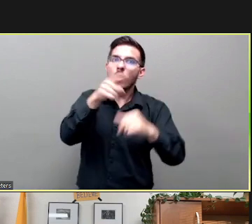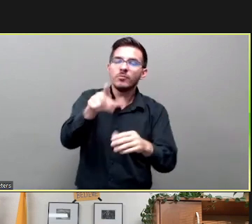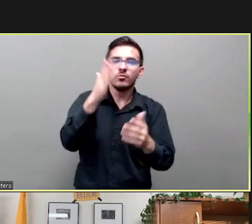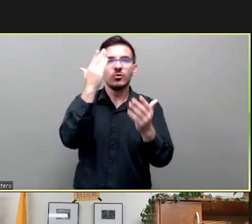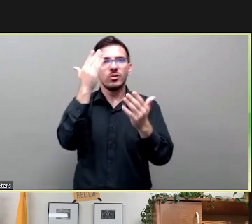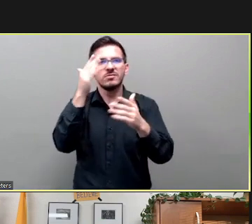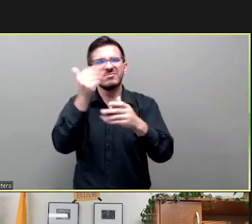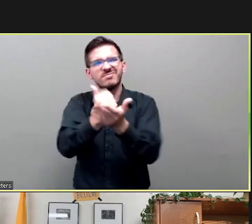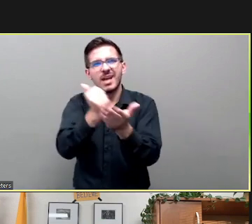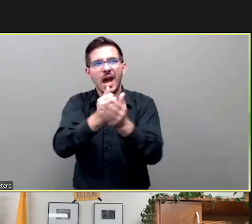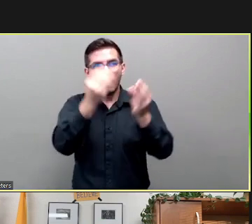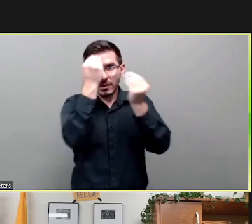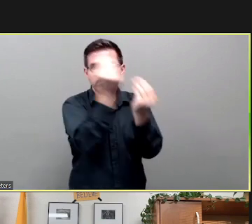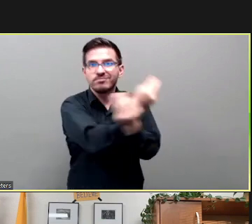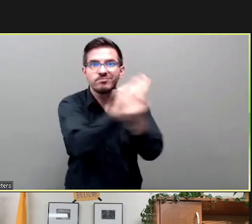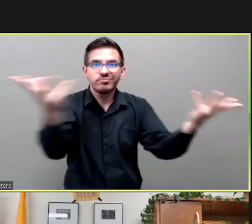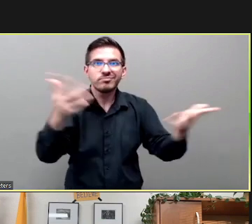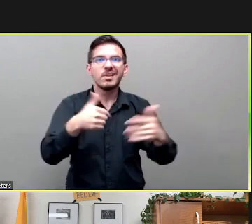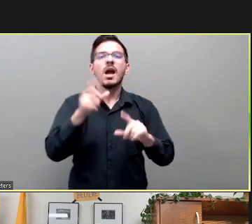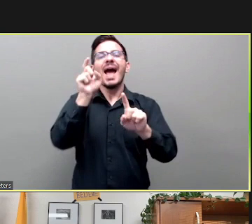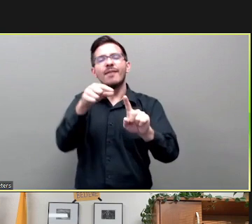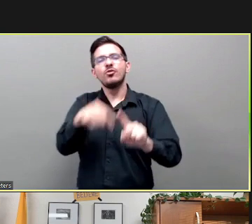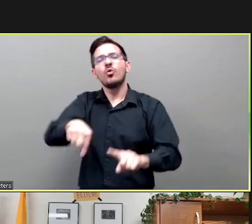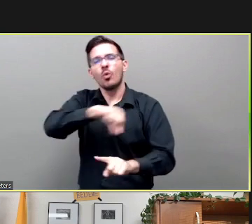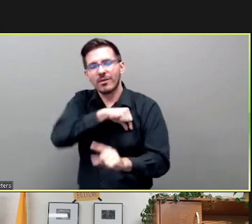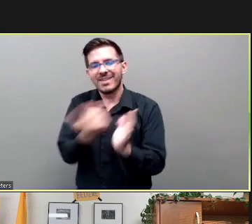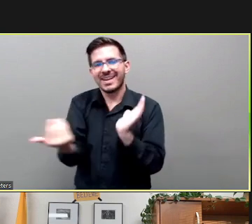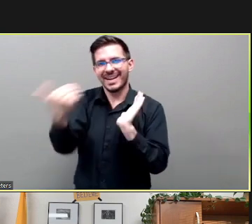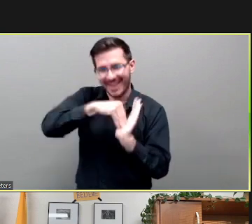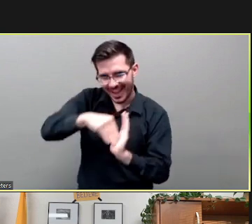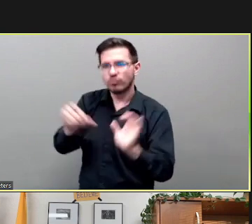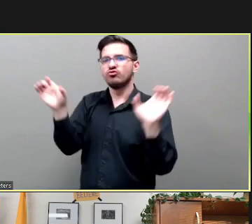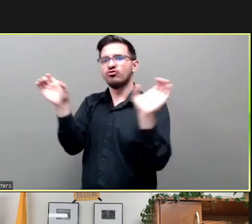out that SNAP renewals start